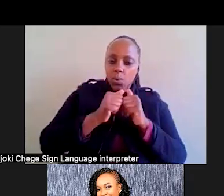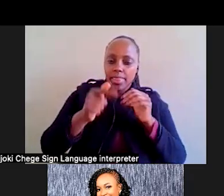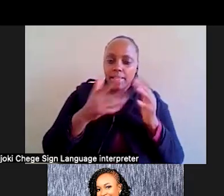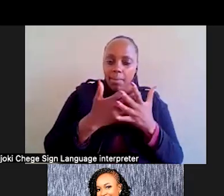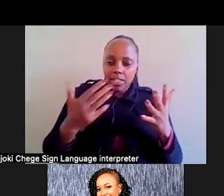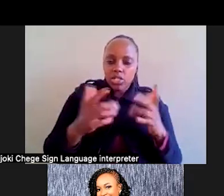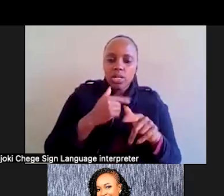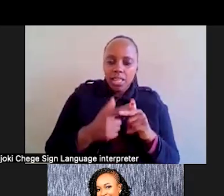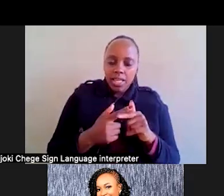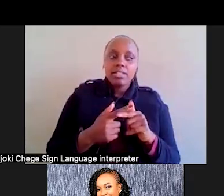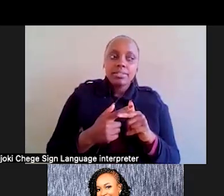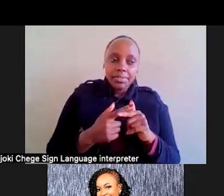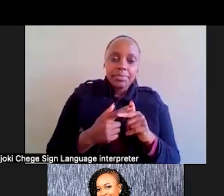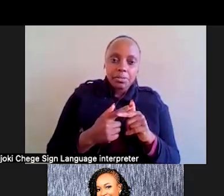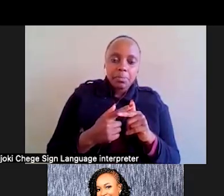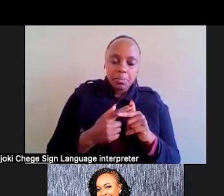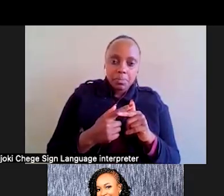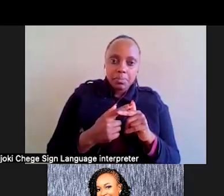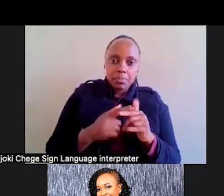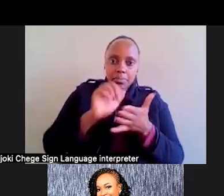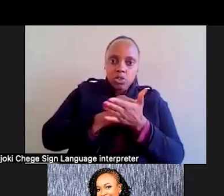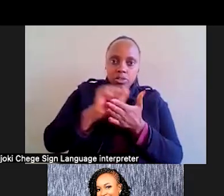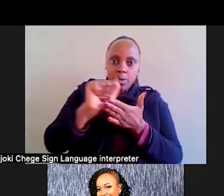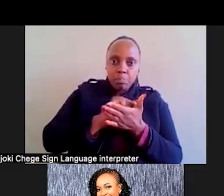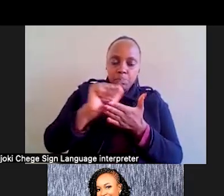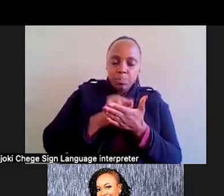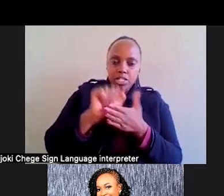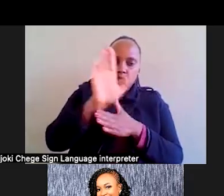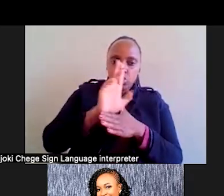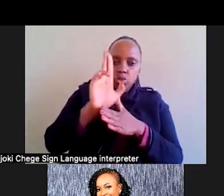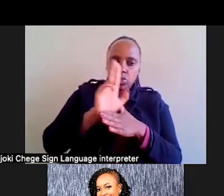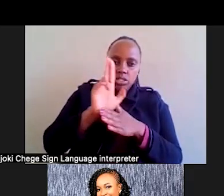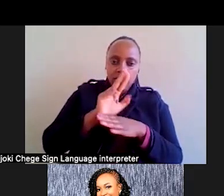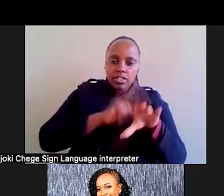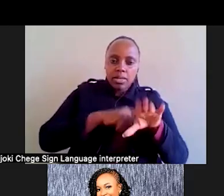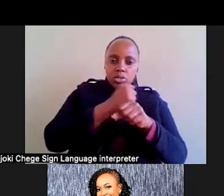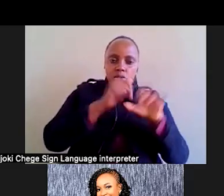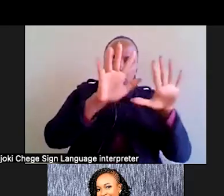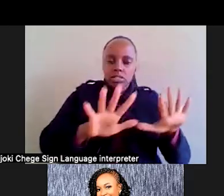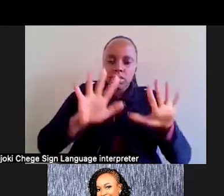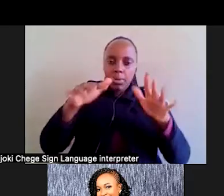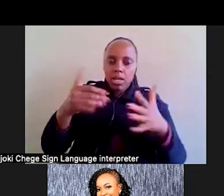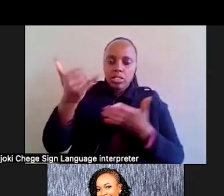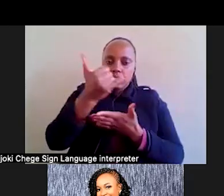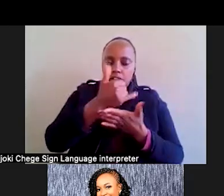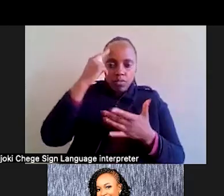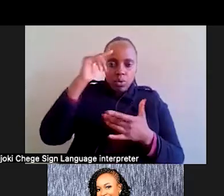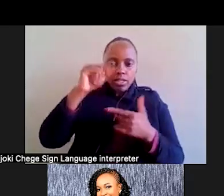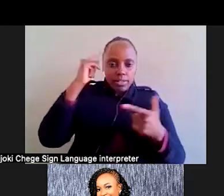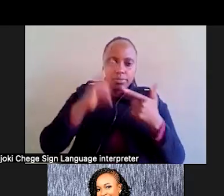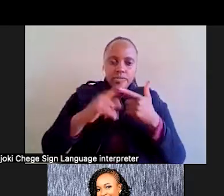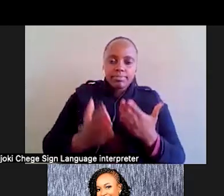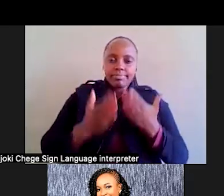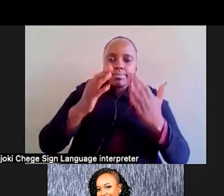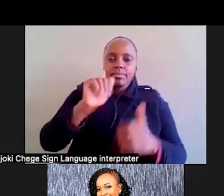material, you print them out, use them on your campaign as they're designed for that purpose. Thank you. Over to you,